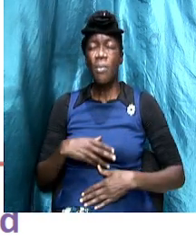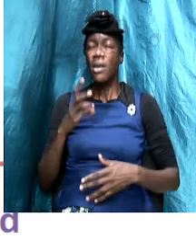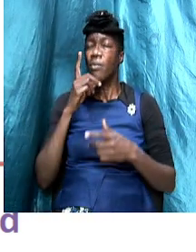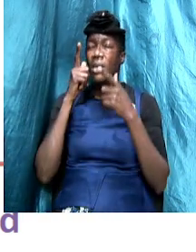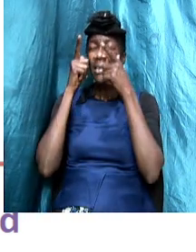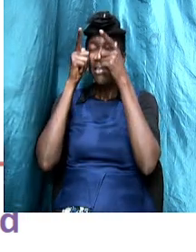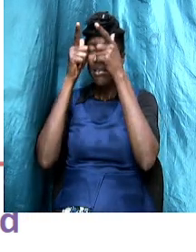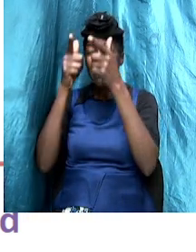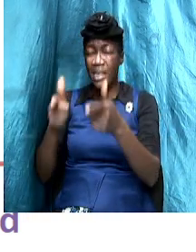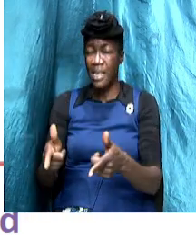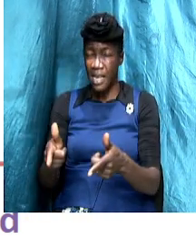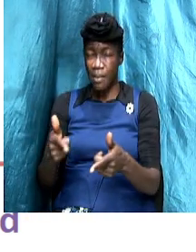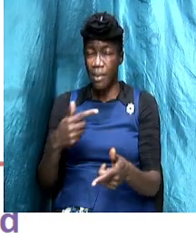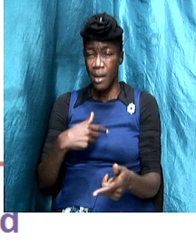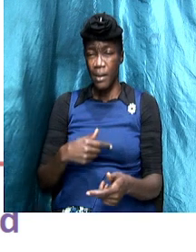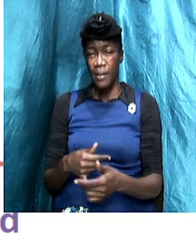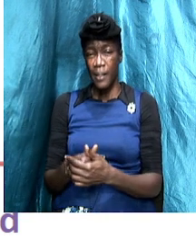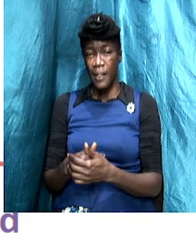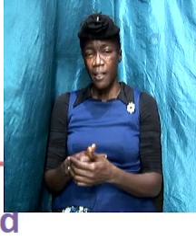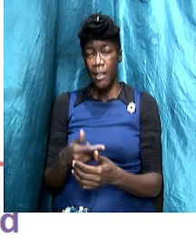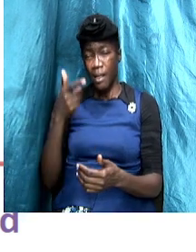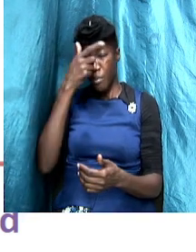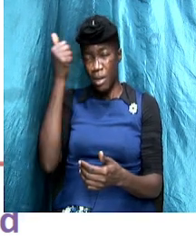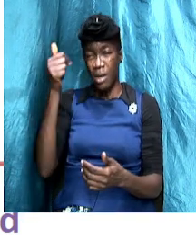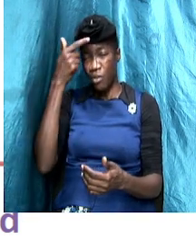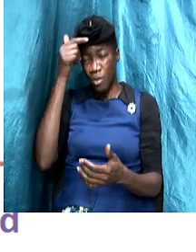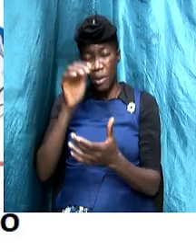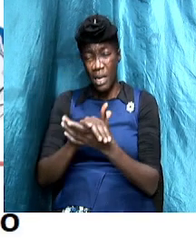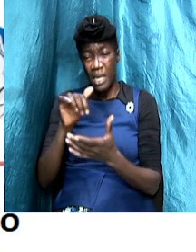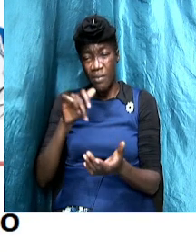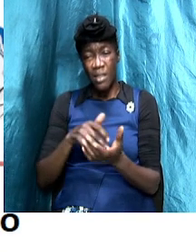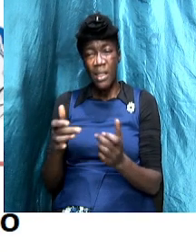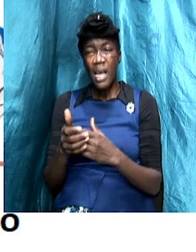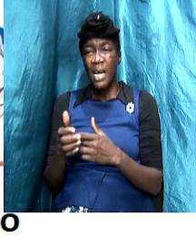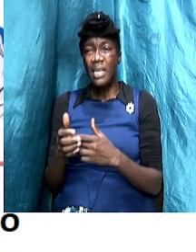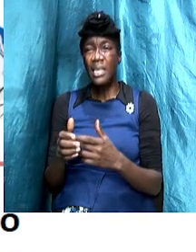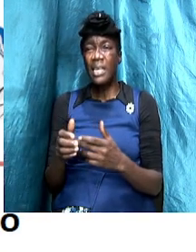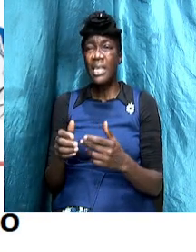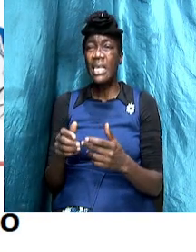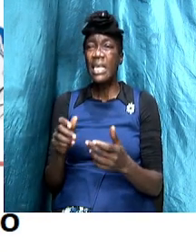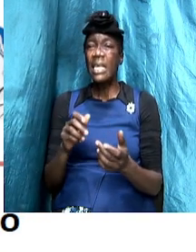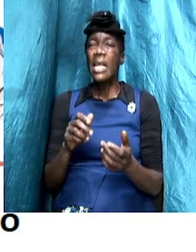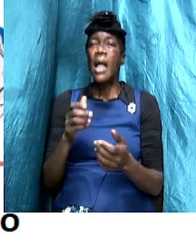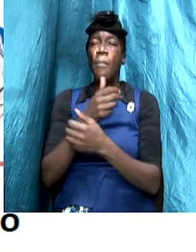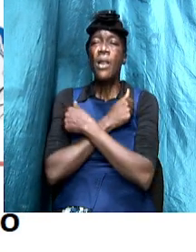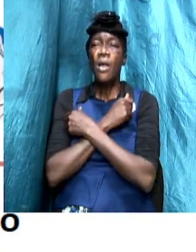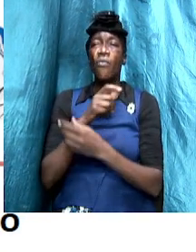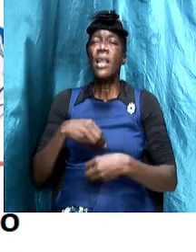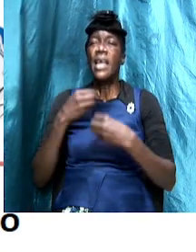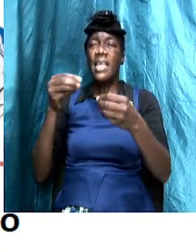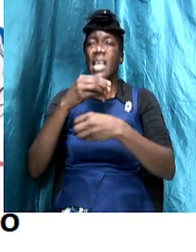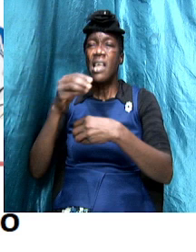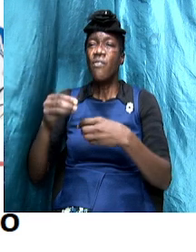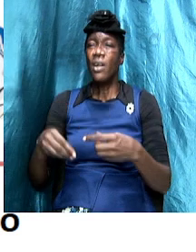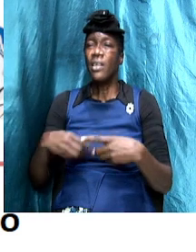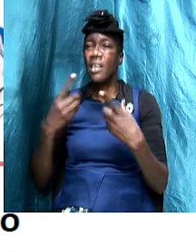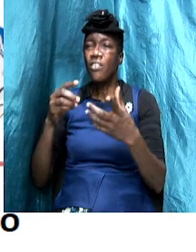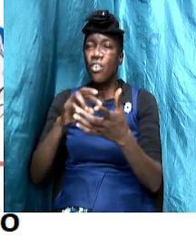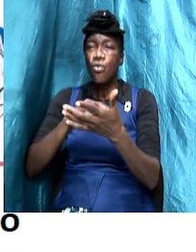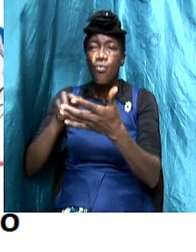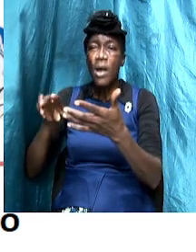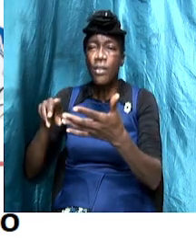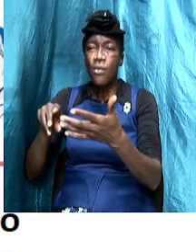My God. And because we believe that the Bible said in Jude chapter 1 verse 3, beloved, when I gave all diligence to write unto you of the common